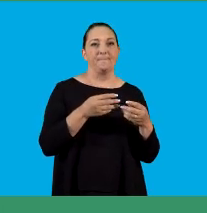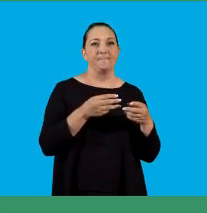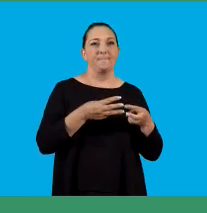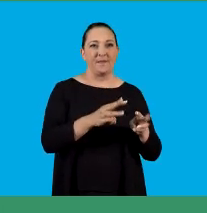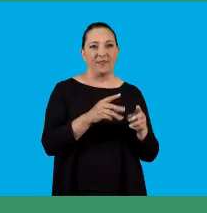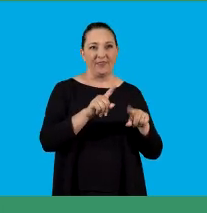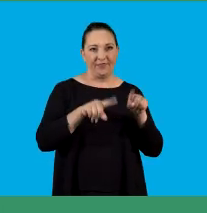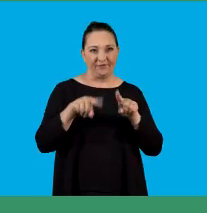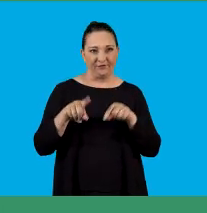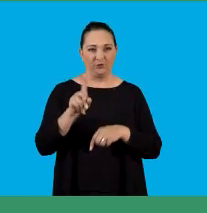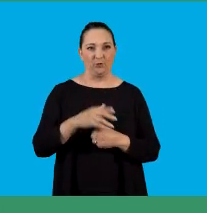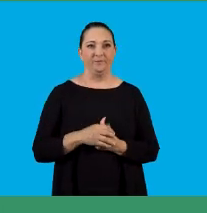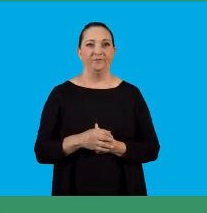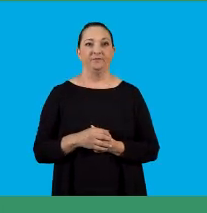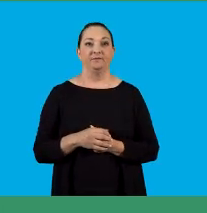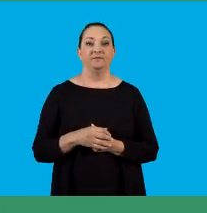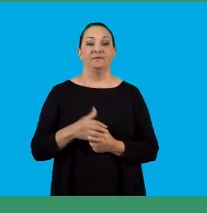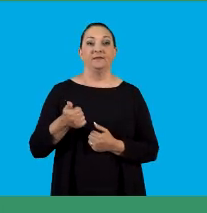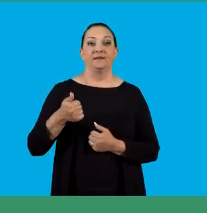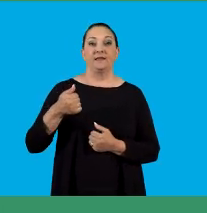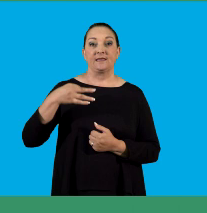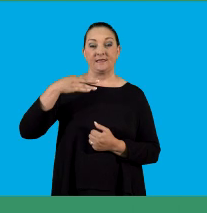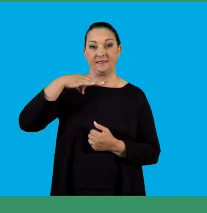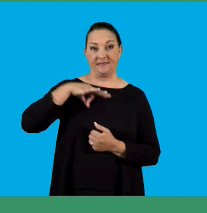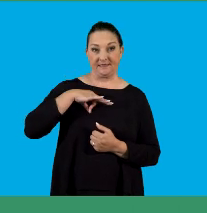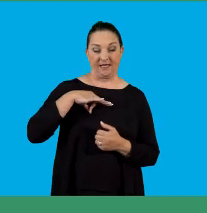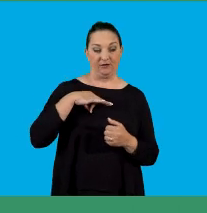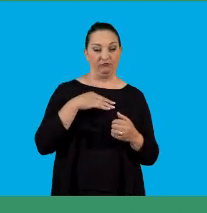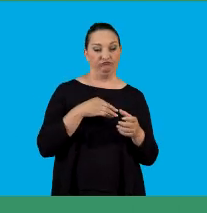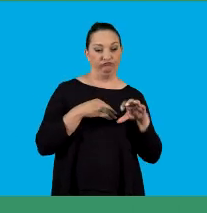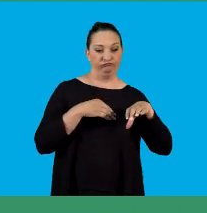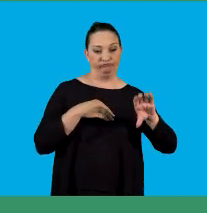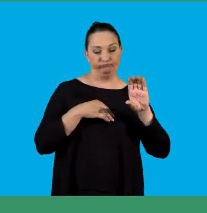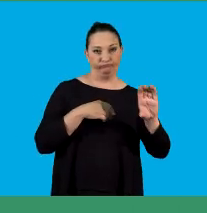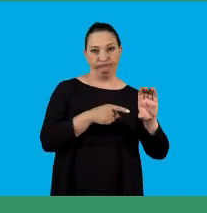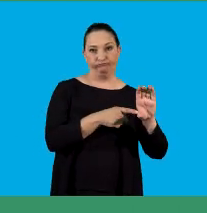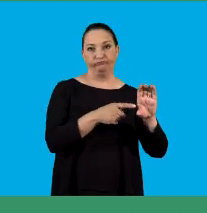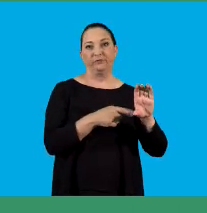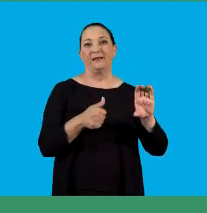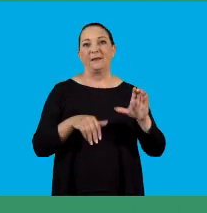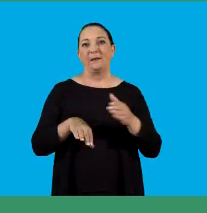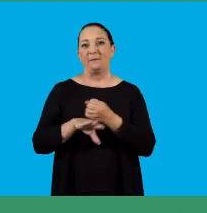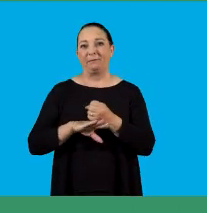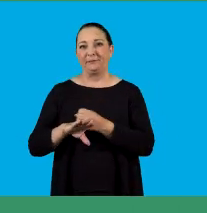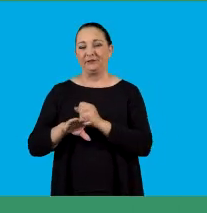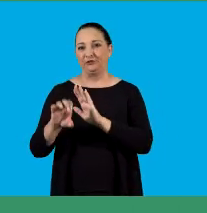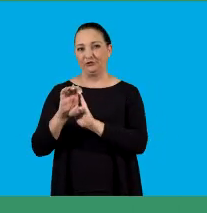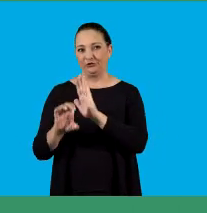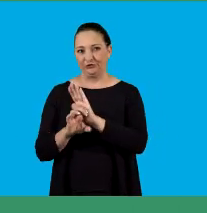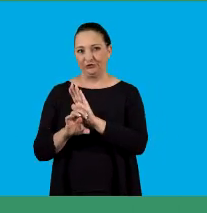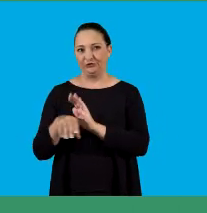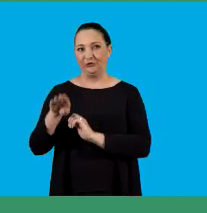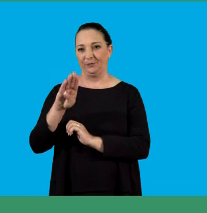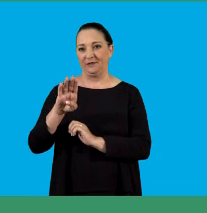explain the link between salary determination and the Basic Conditions of Employment Act, which is also known as